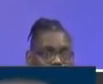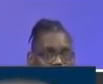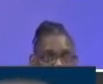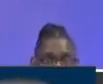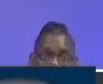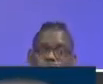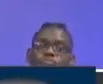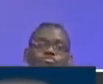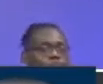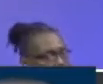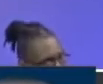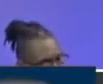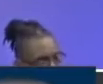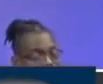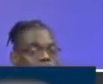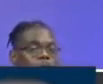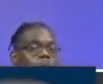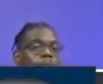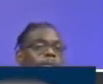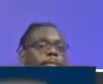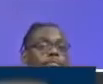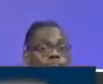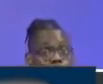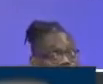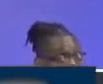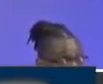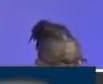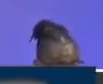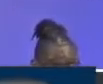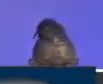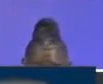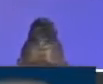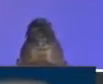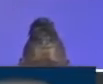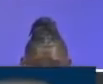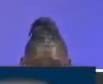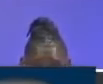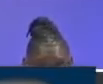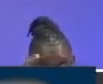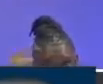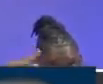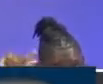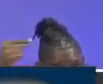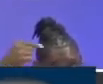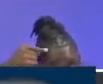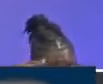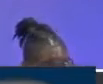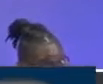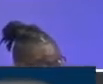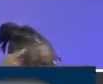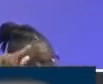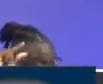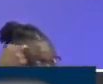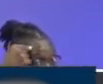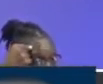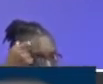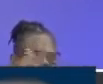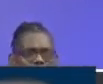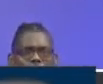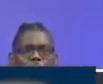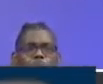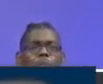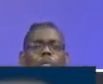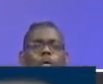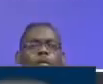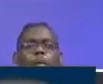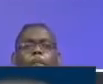vaccinated and you are a government employee, and I presume that the private sector would follow suit, when it is time to go out to work